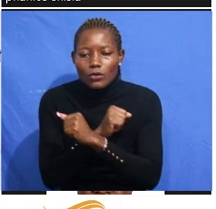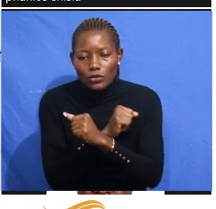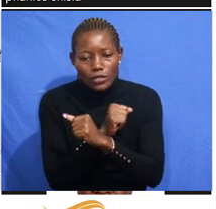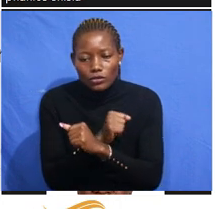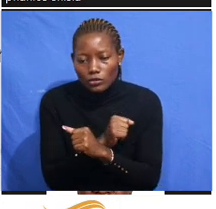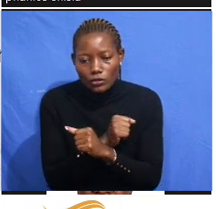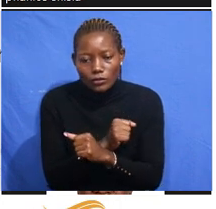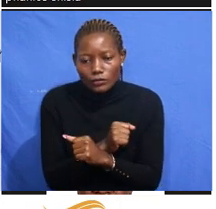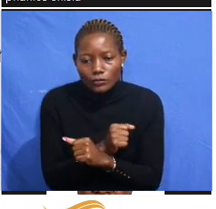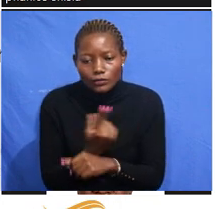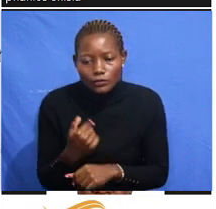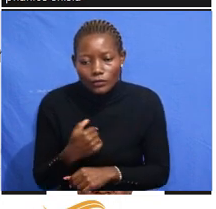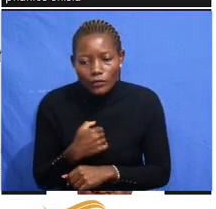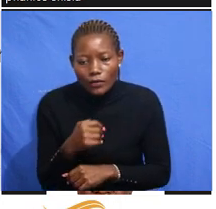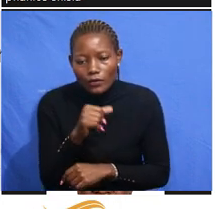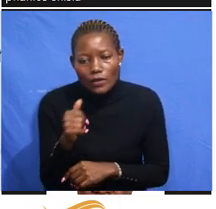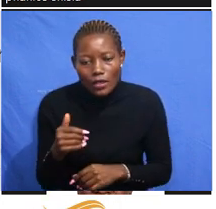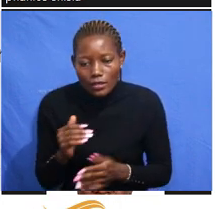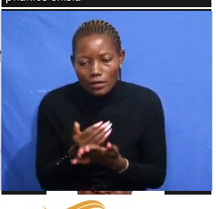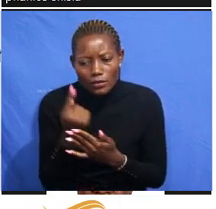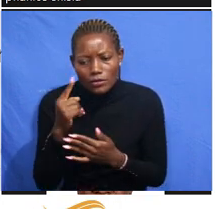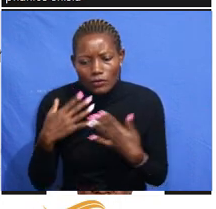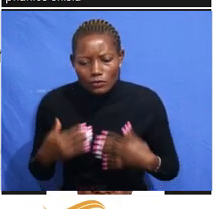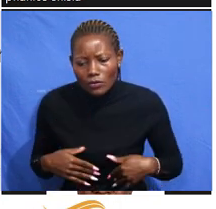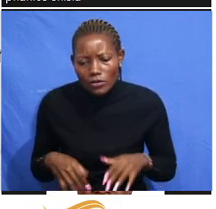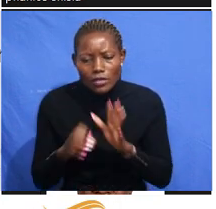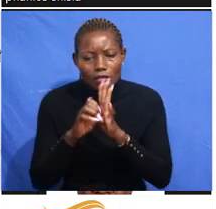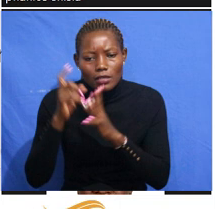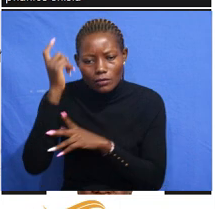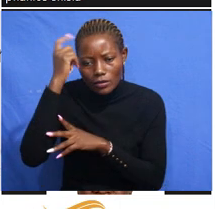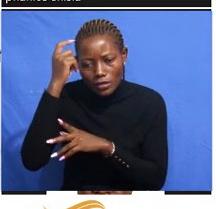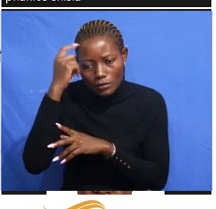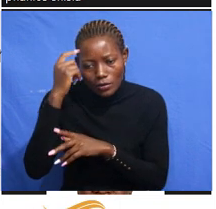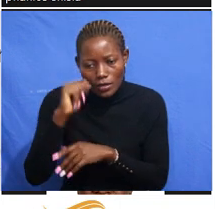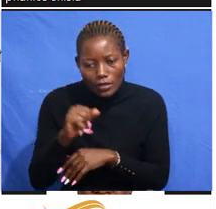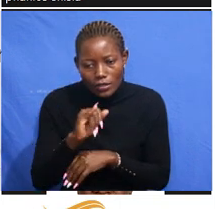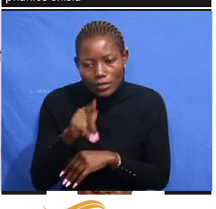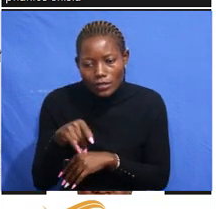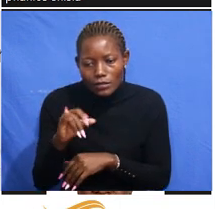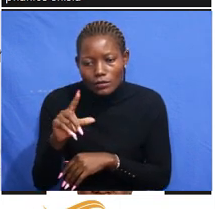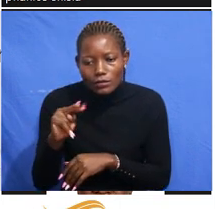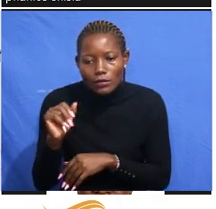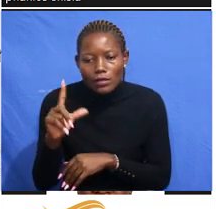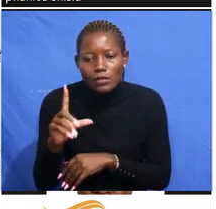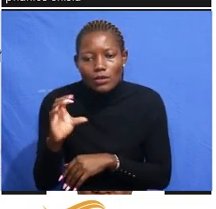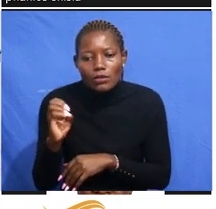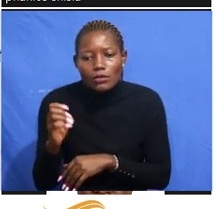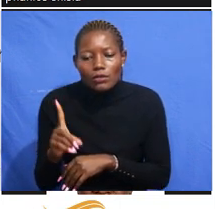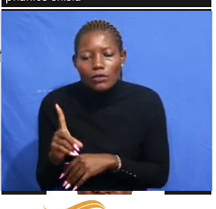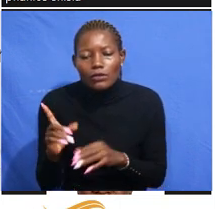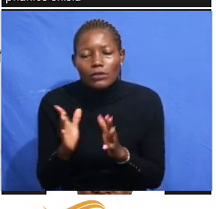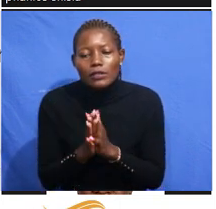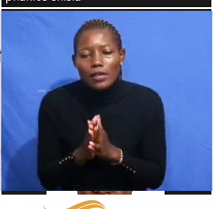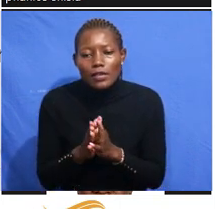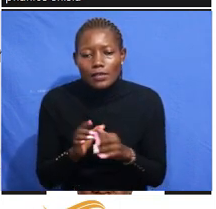There are delicate parts of the body like the brain, the spinal cord, the heart, and the lungs that need